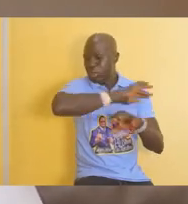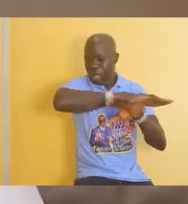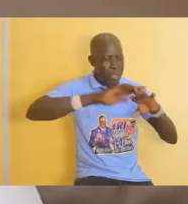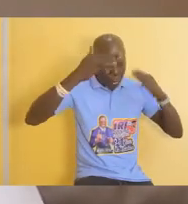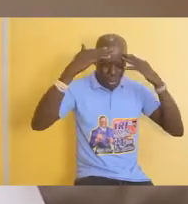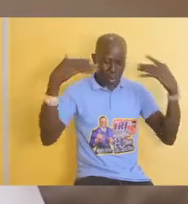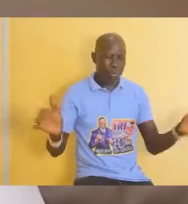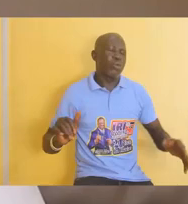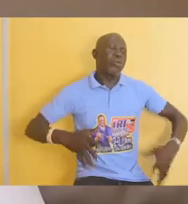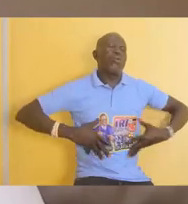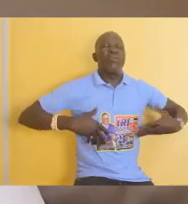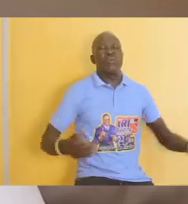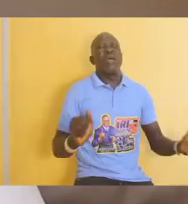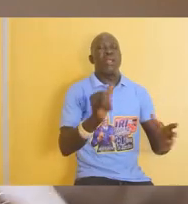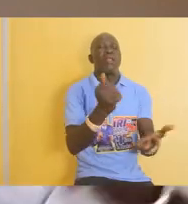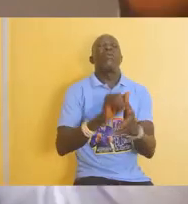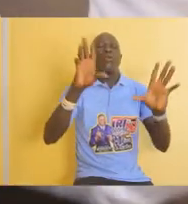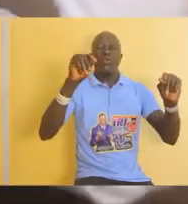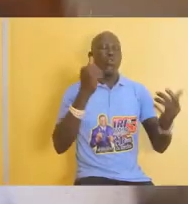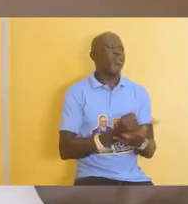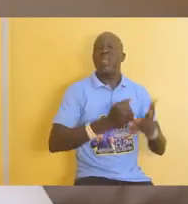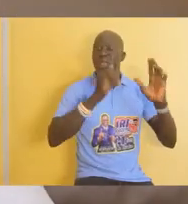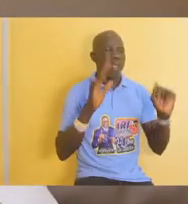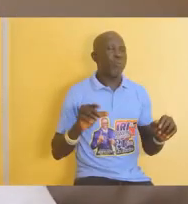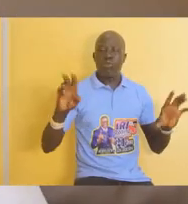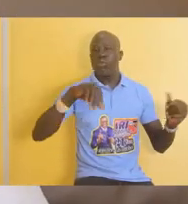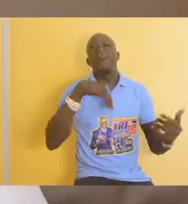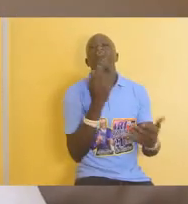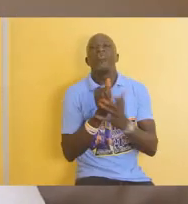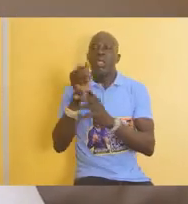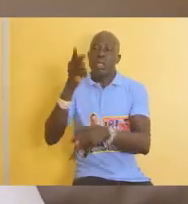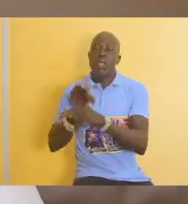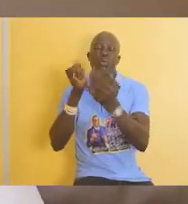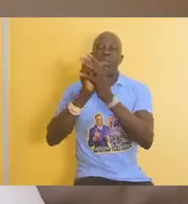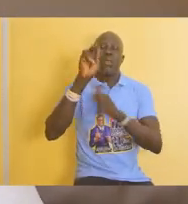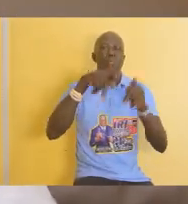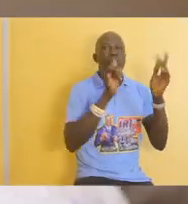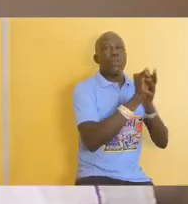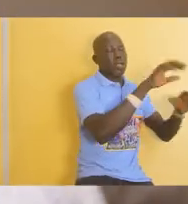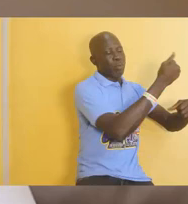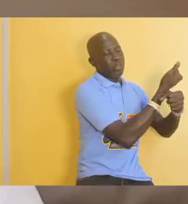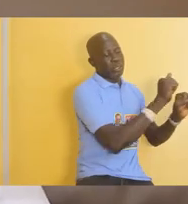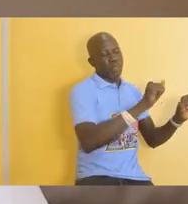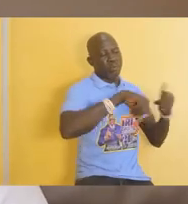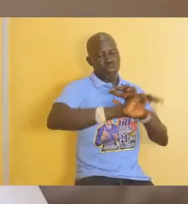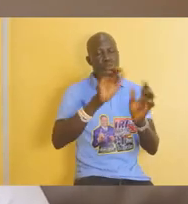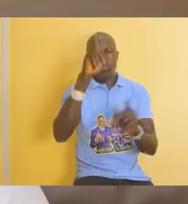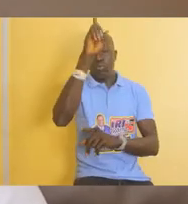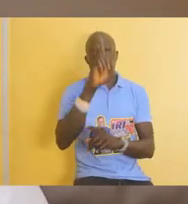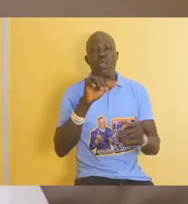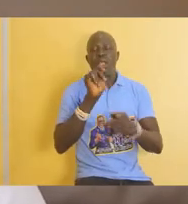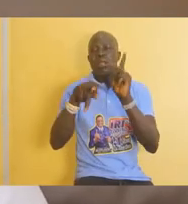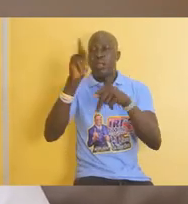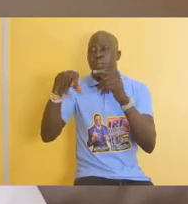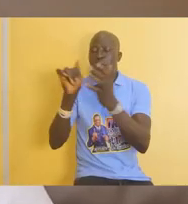A rejection of confusion and no help. Ní ìkórìta ta ni ó gbà mí. A rejection of who to rescue. Ẹni tí mo ń gba ní dé láyé ló. Only one that save one. Ẹni